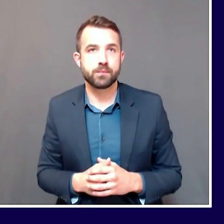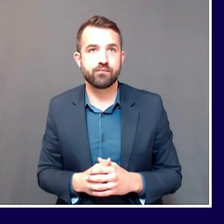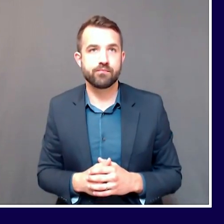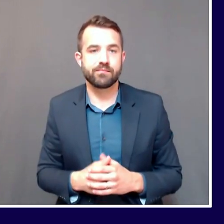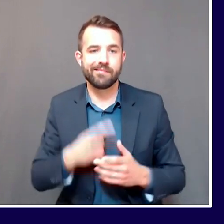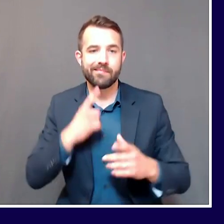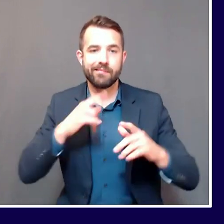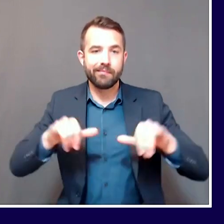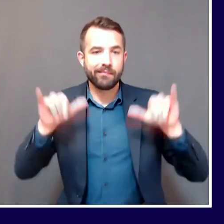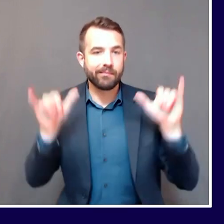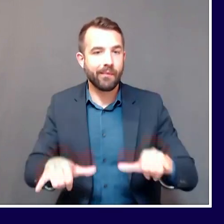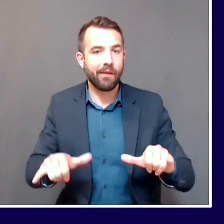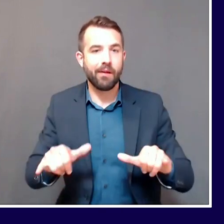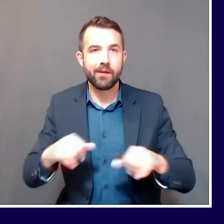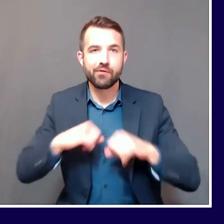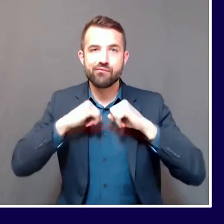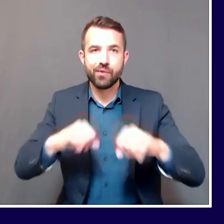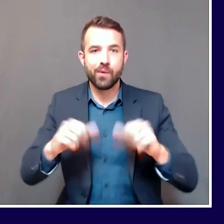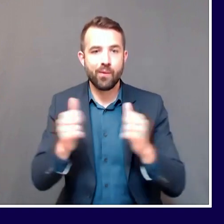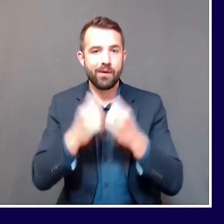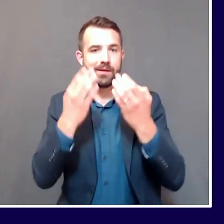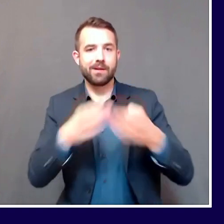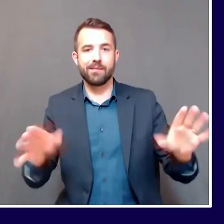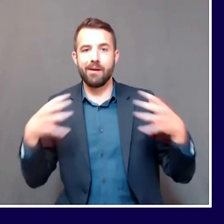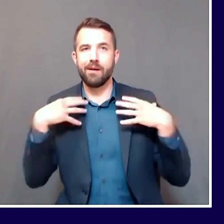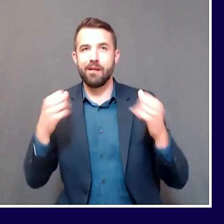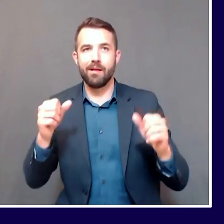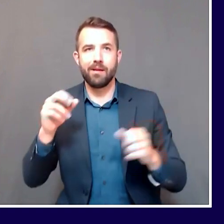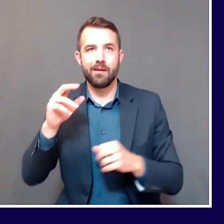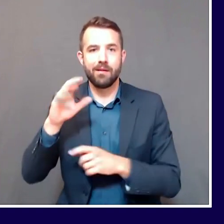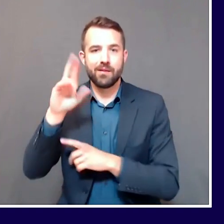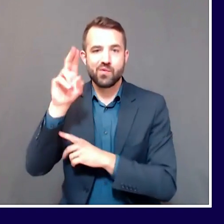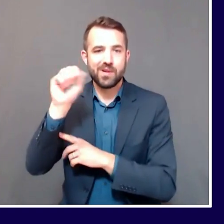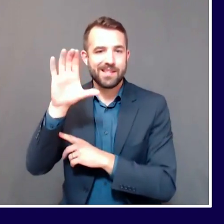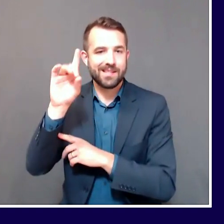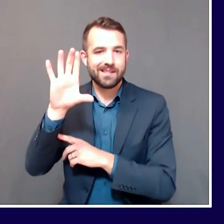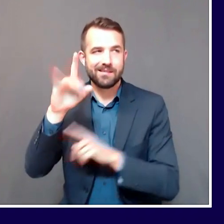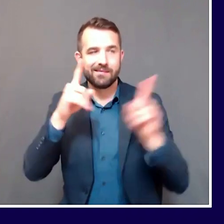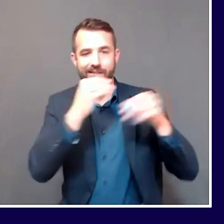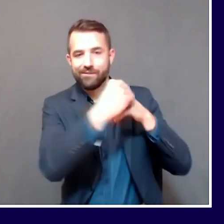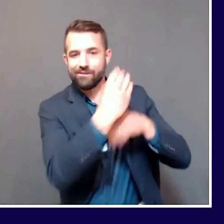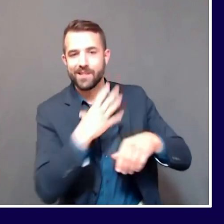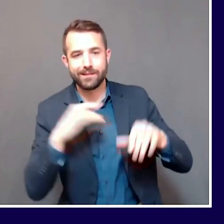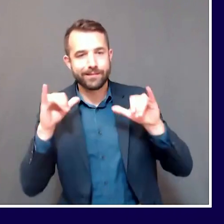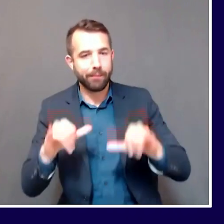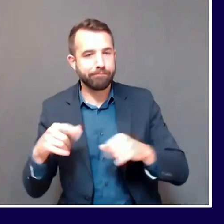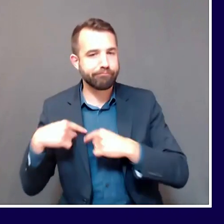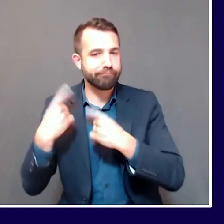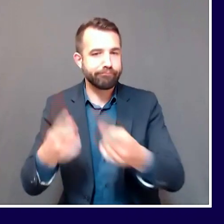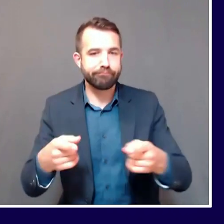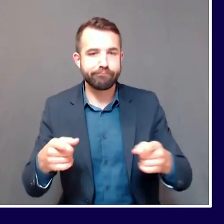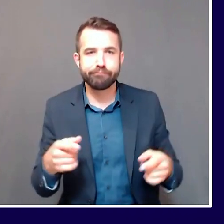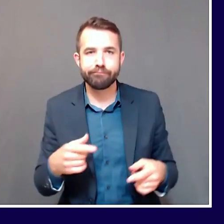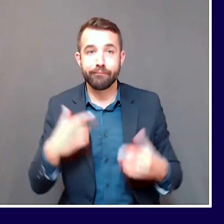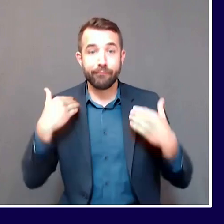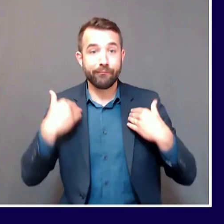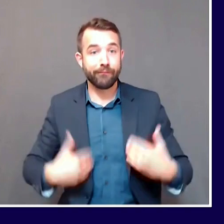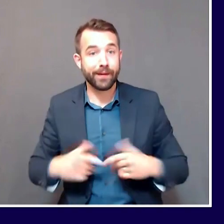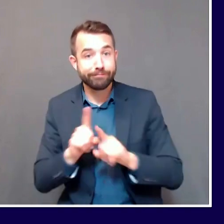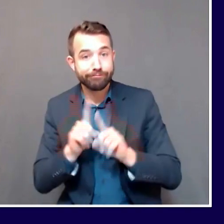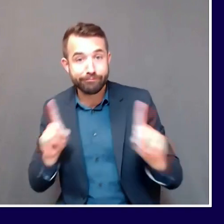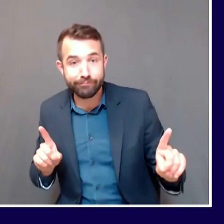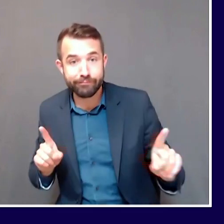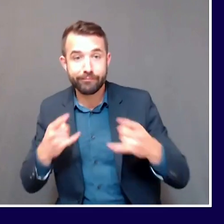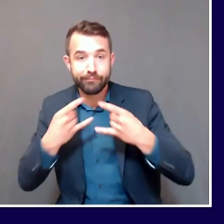protections for public health that are recommended by the US CDC. That includes recommending physical distancing, cloth face